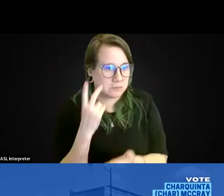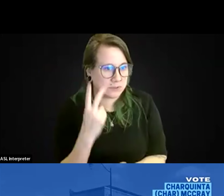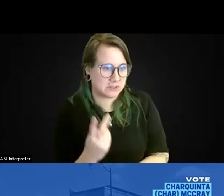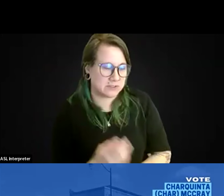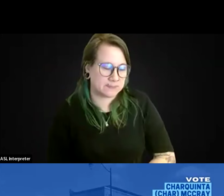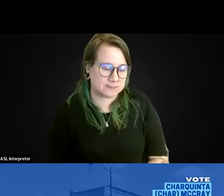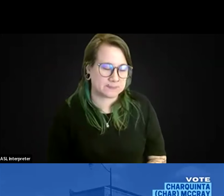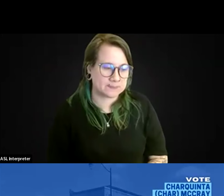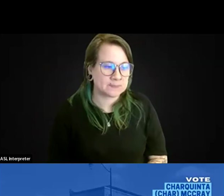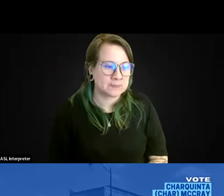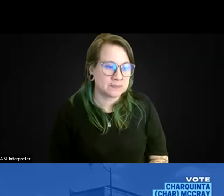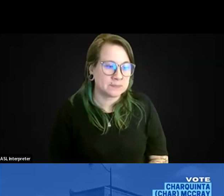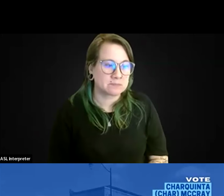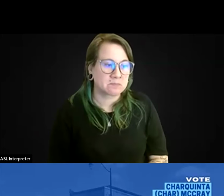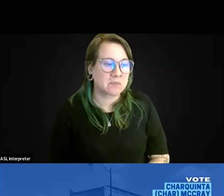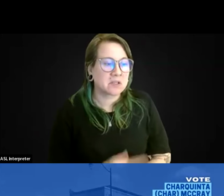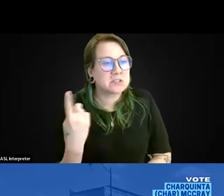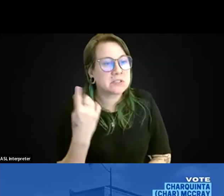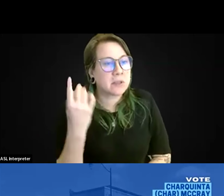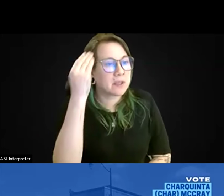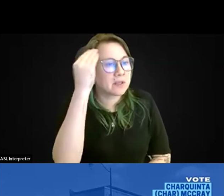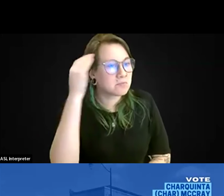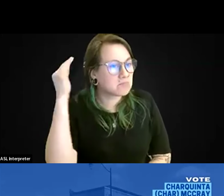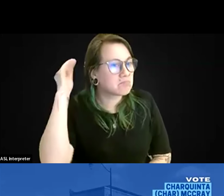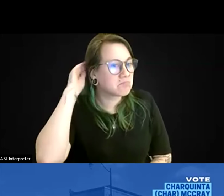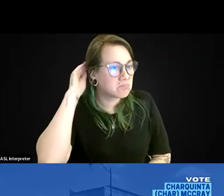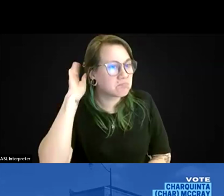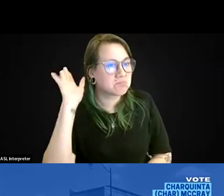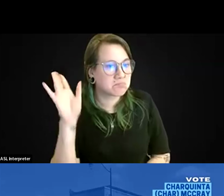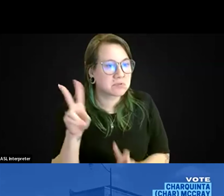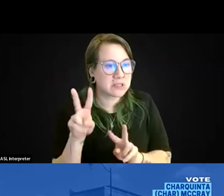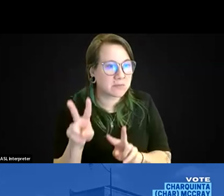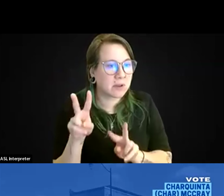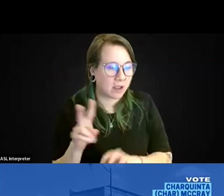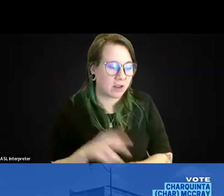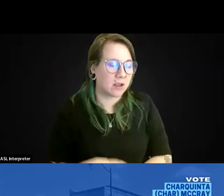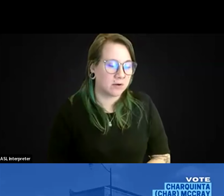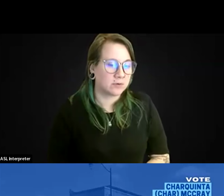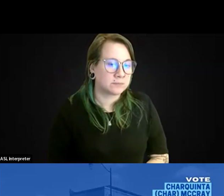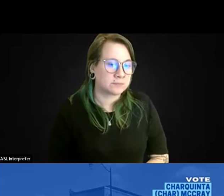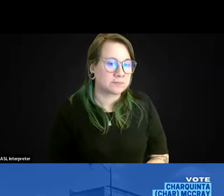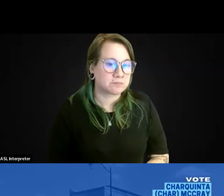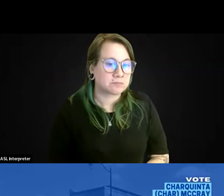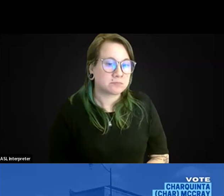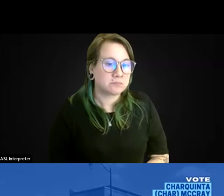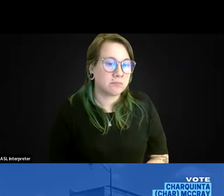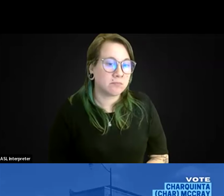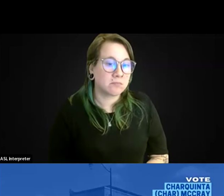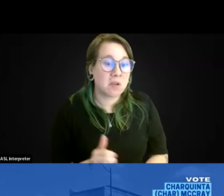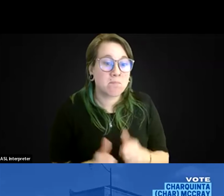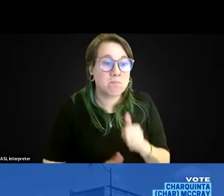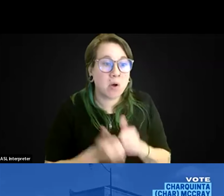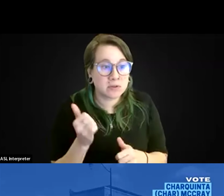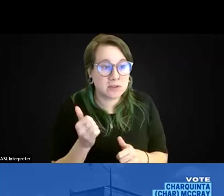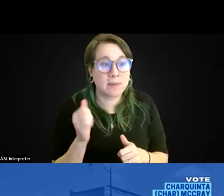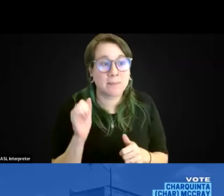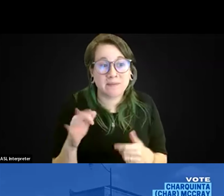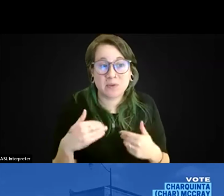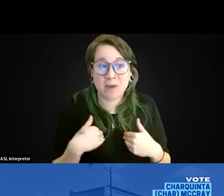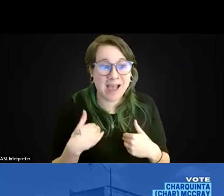Okay. just something to be just to keep an eye out on it. And most of them, if you have